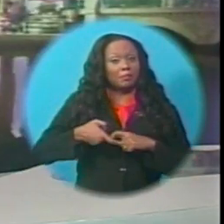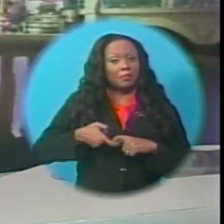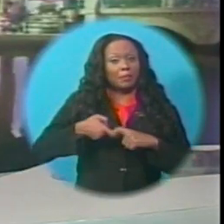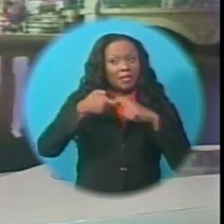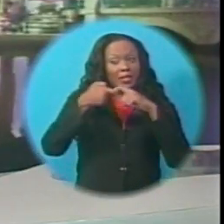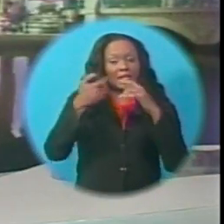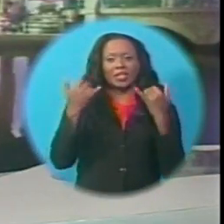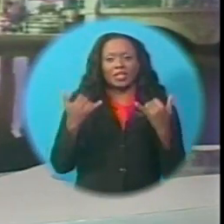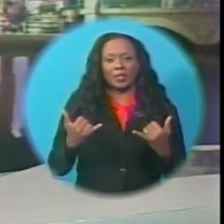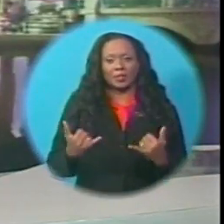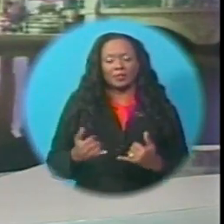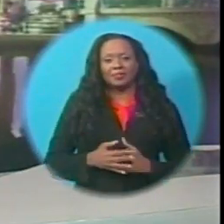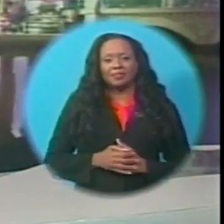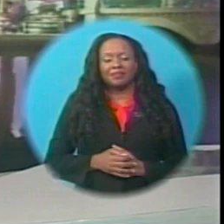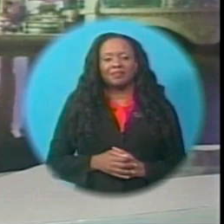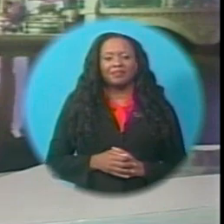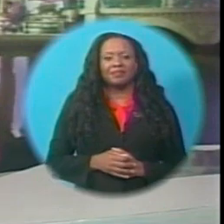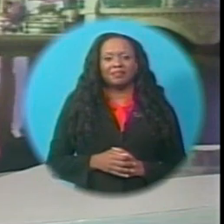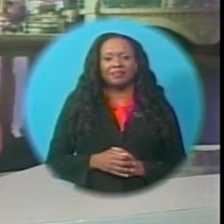headlines across our region.